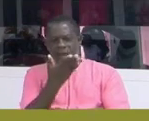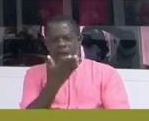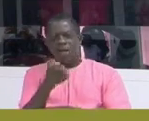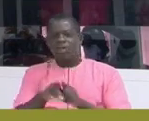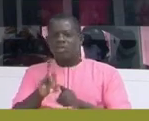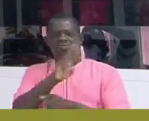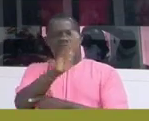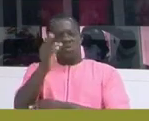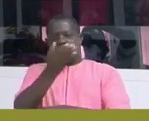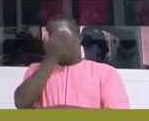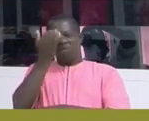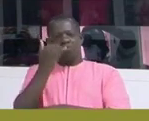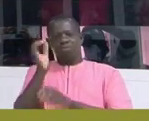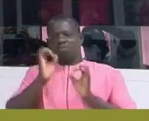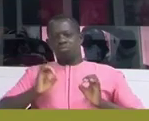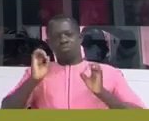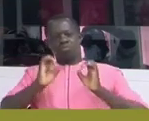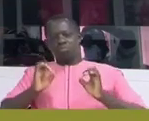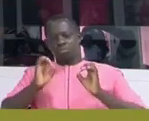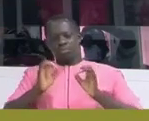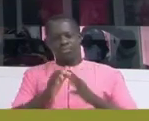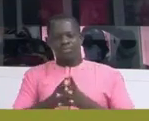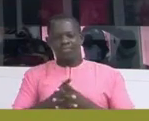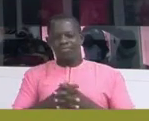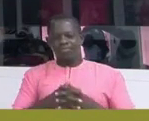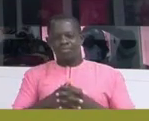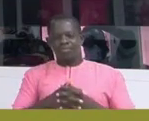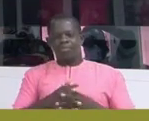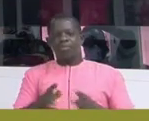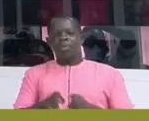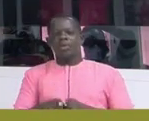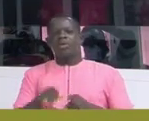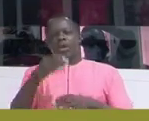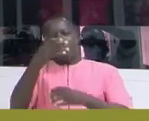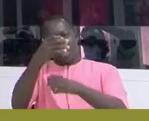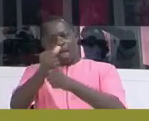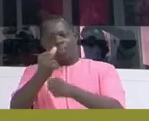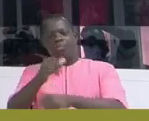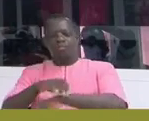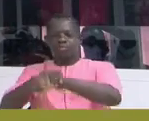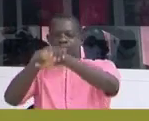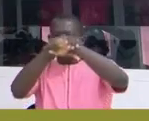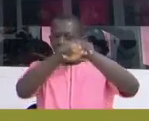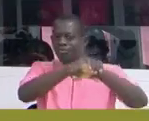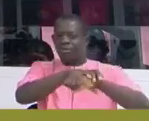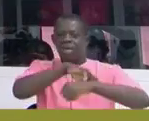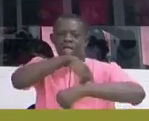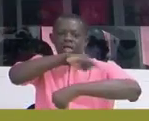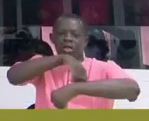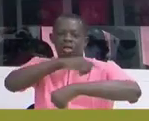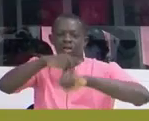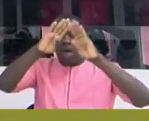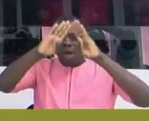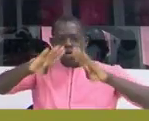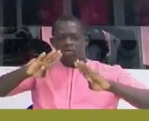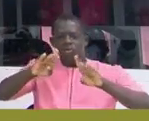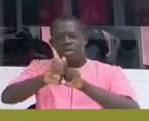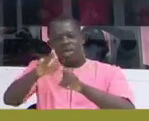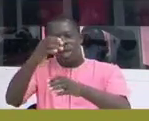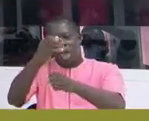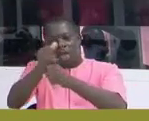you eaten?" I said to him, "No, we have not taken breakfast." He took us to